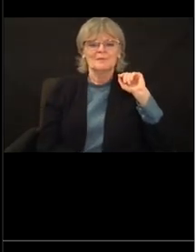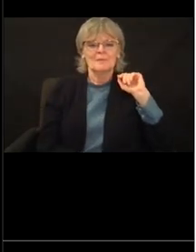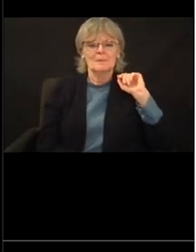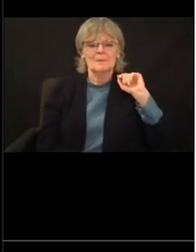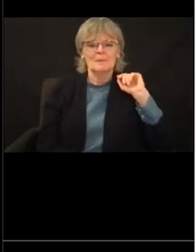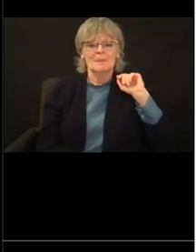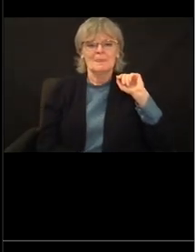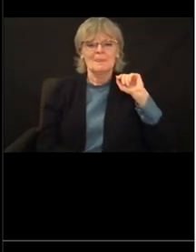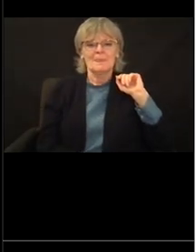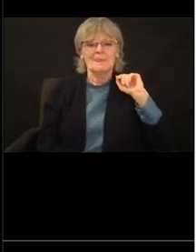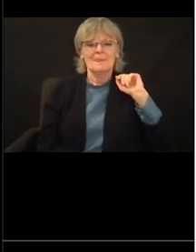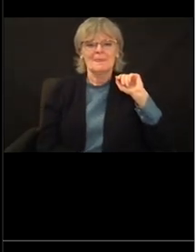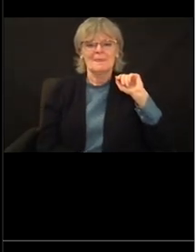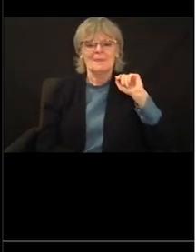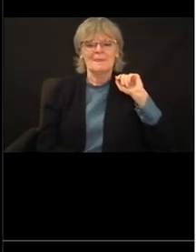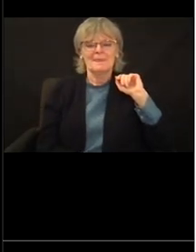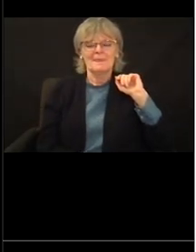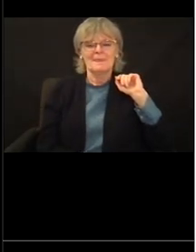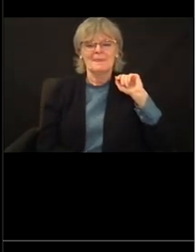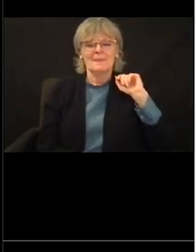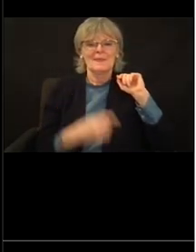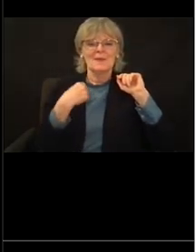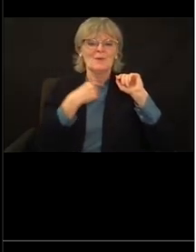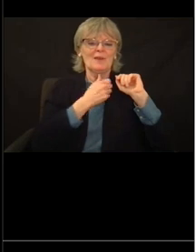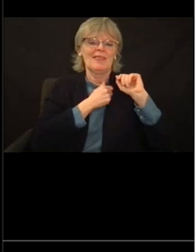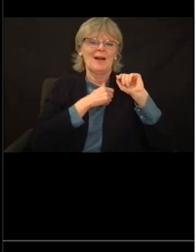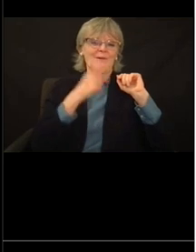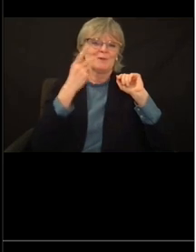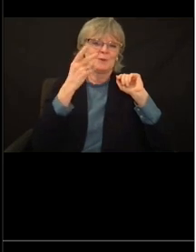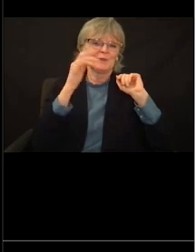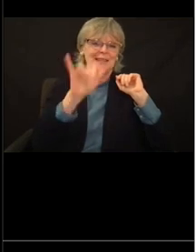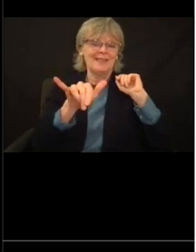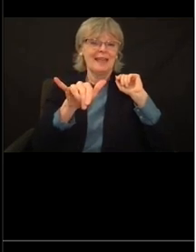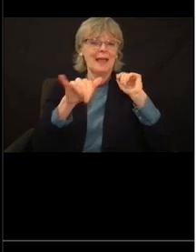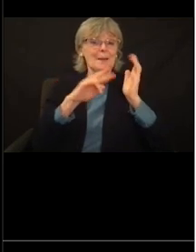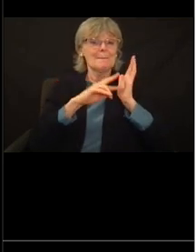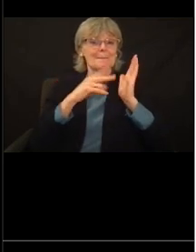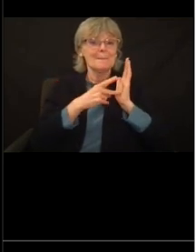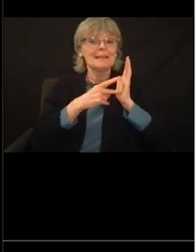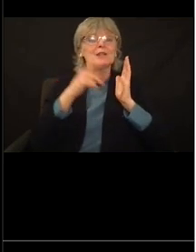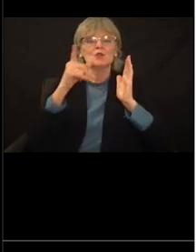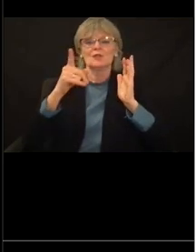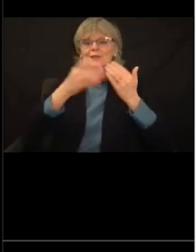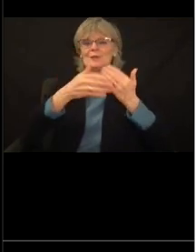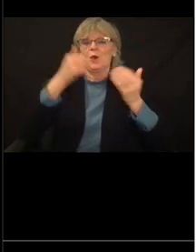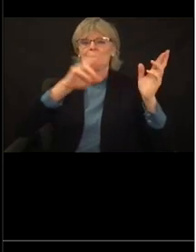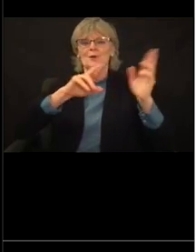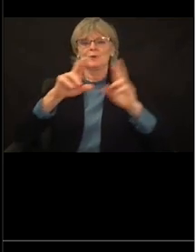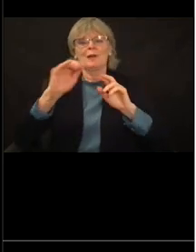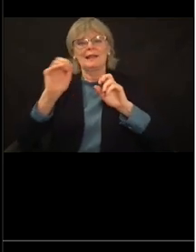So that's we love to see that. We know that she's getting ready to be back in the